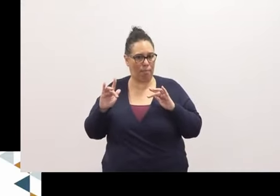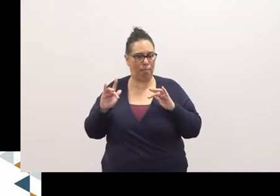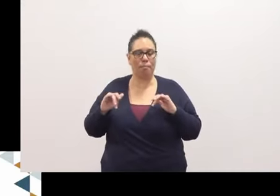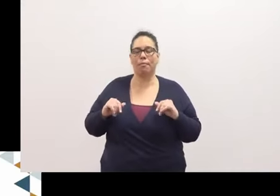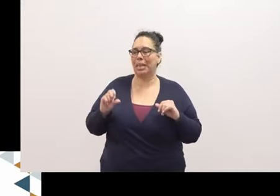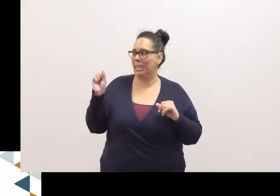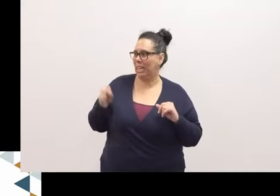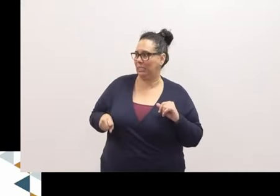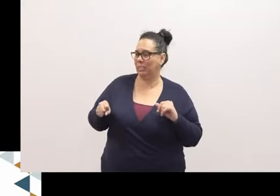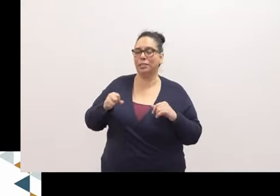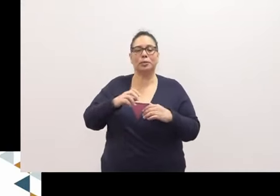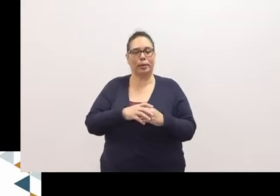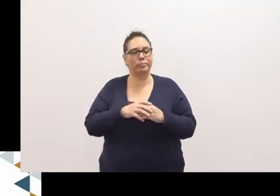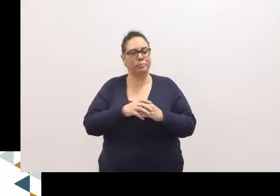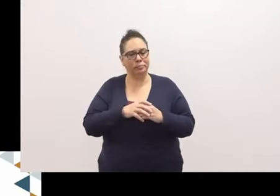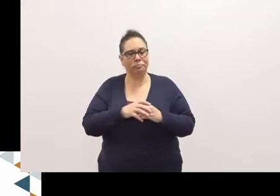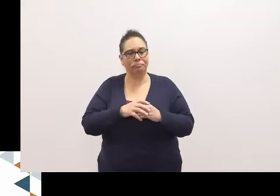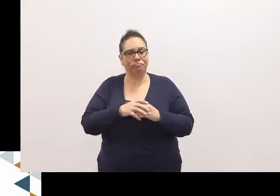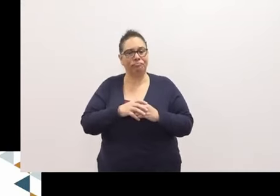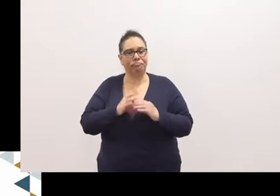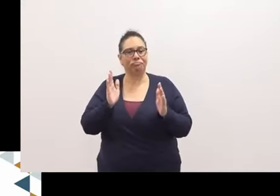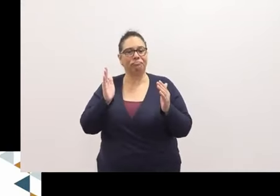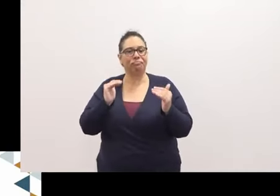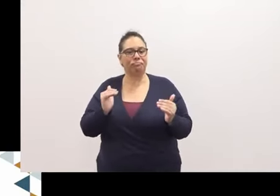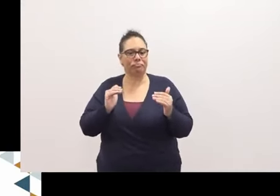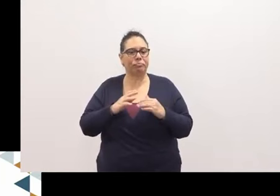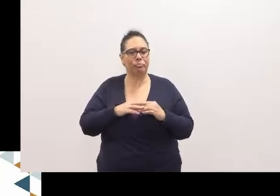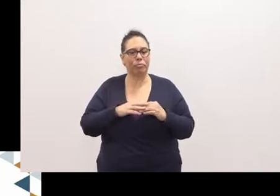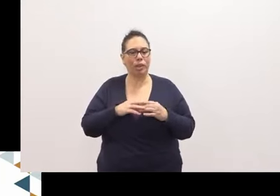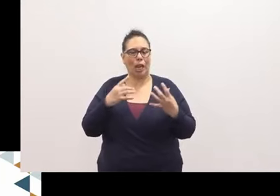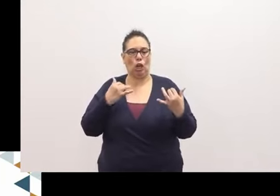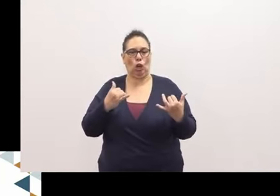So on our next slide, we're moving on to our current